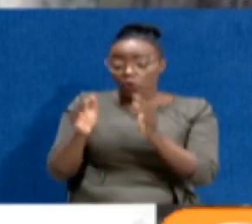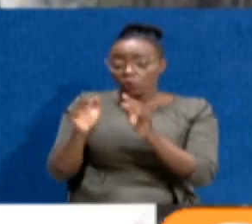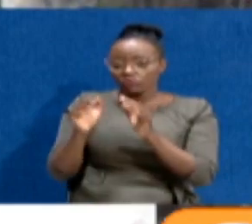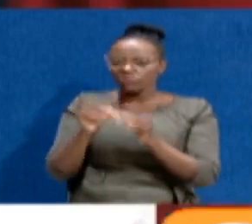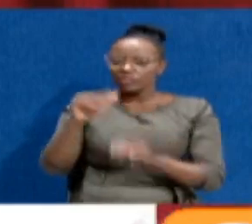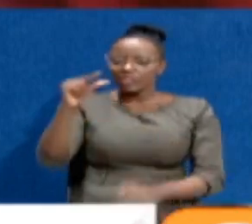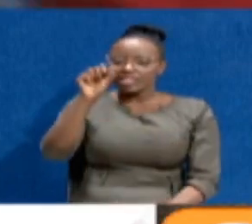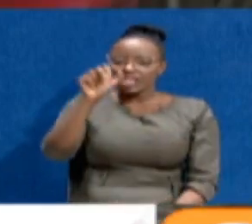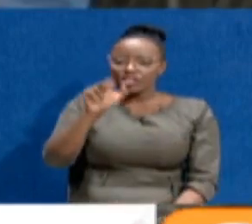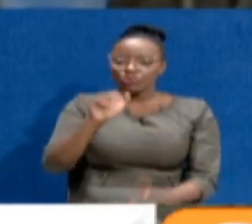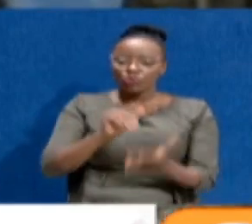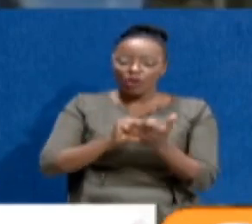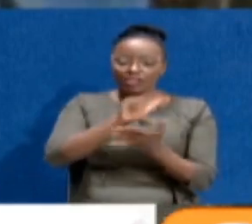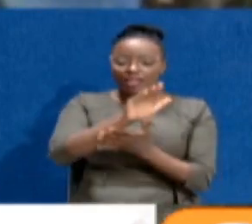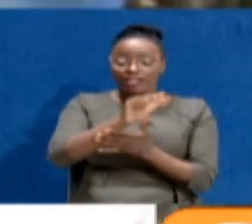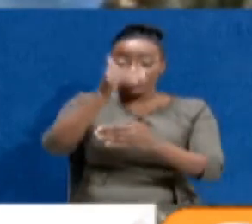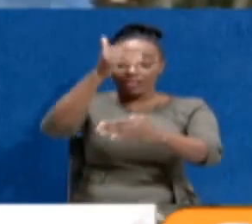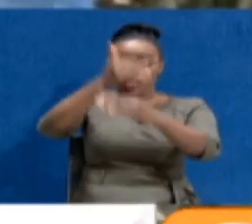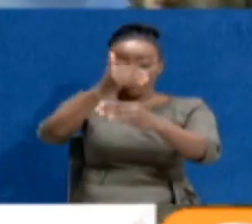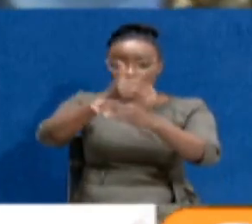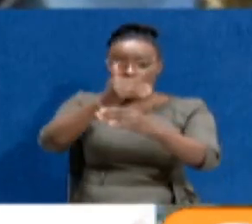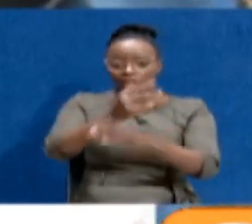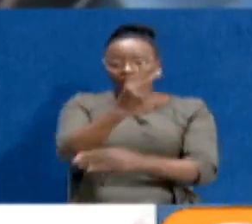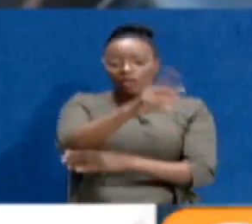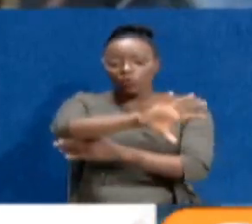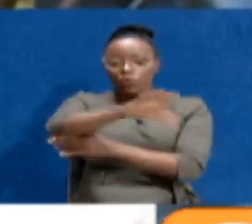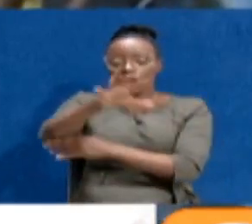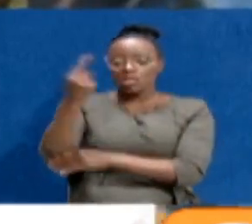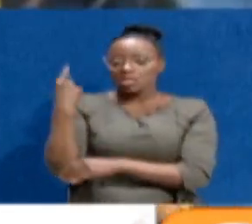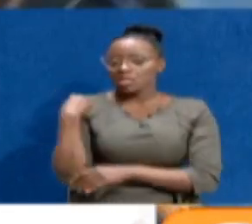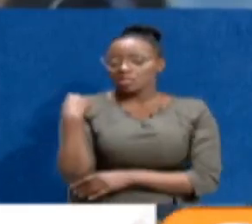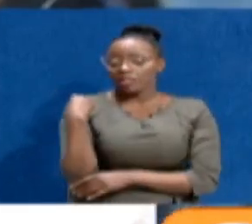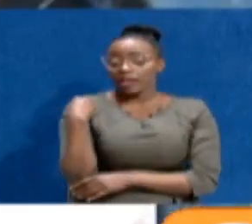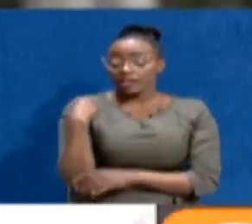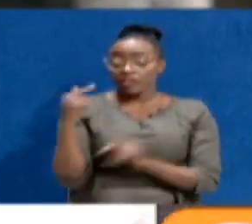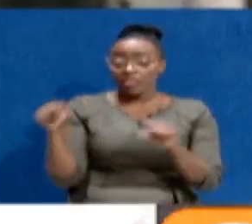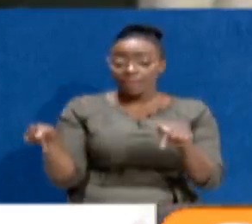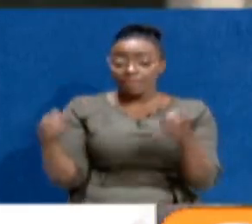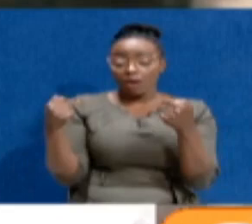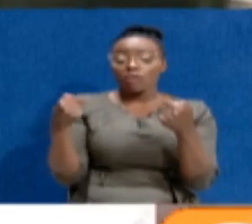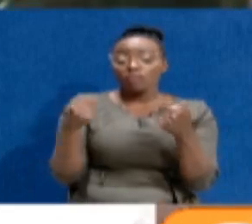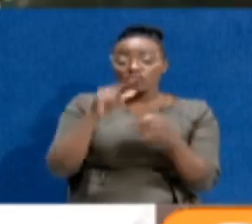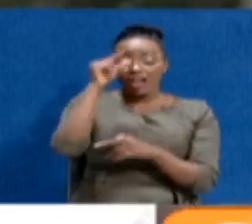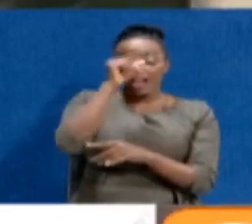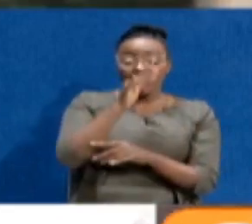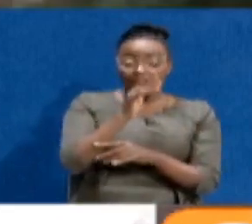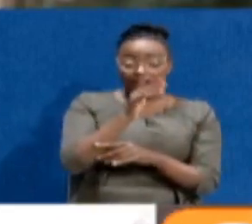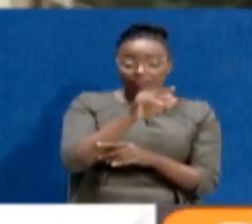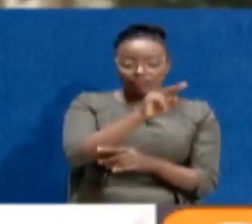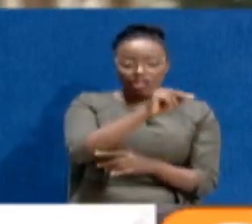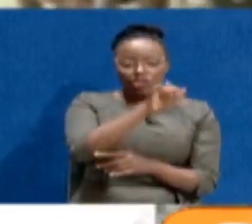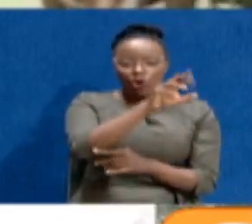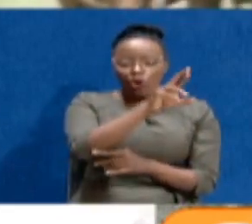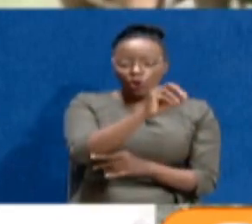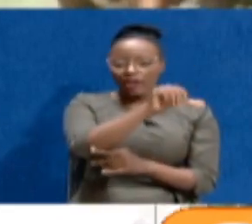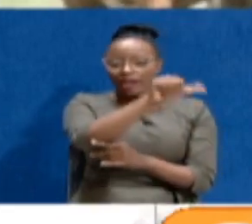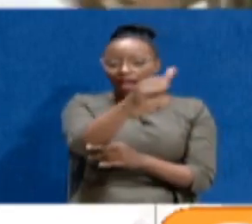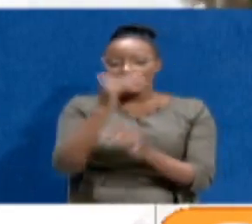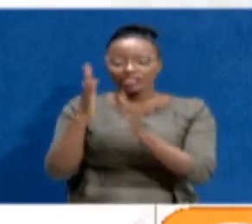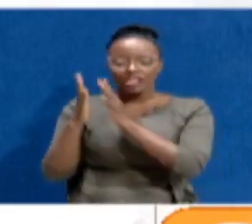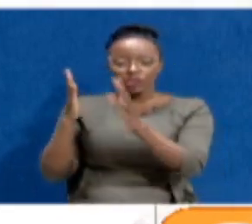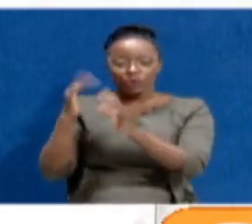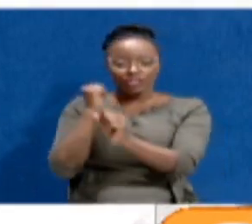Service Unit officers was deployed along the border of the two counties. Yesterday, the conflict saw the Kiambu Governor, Dr. James Nyoro, and